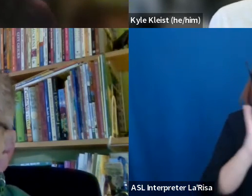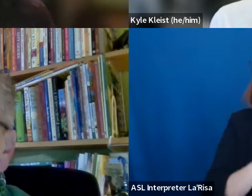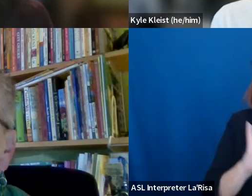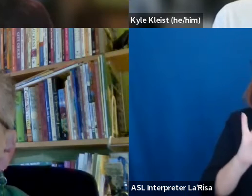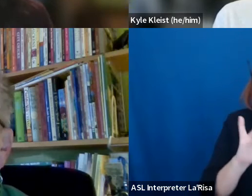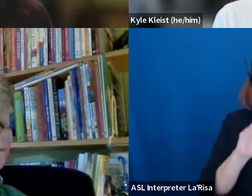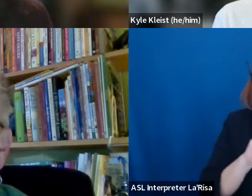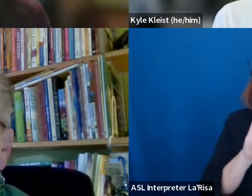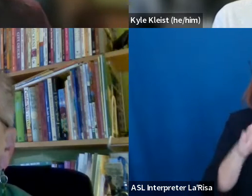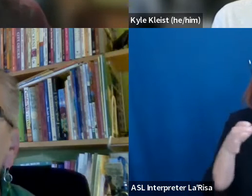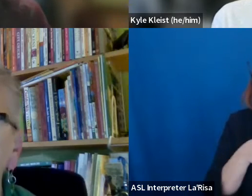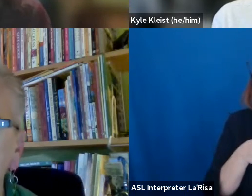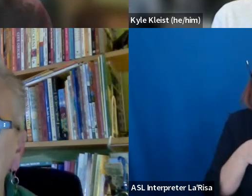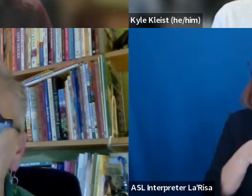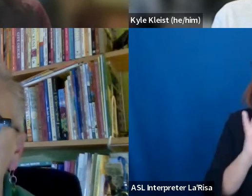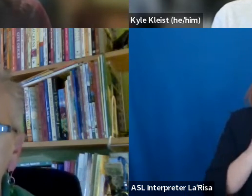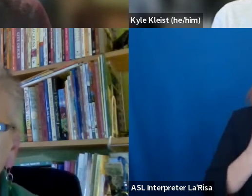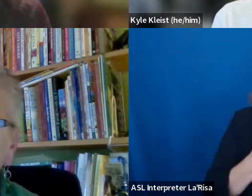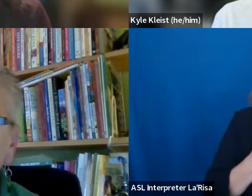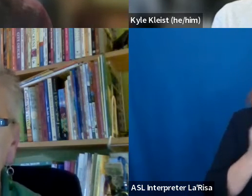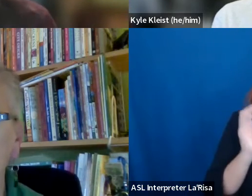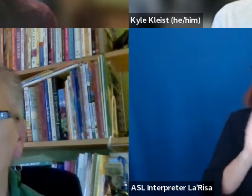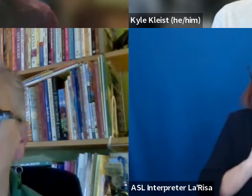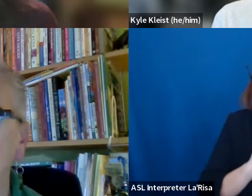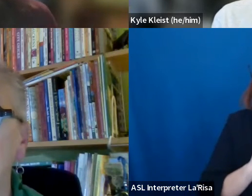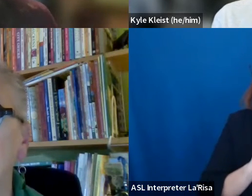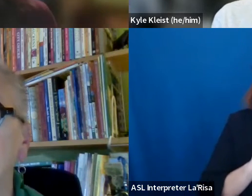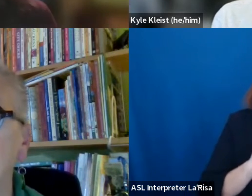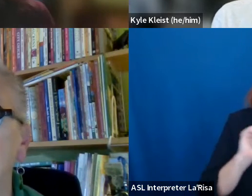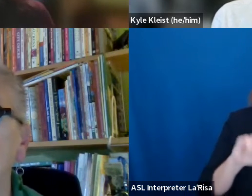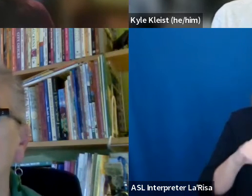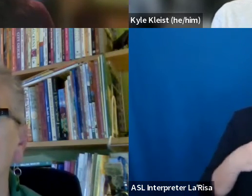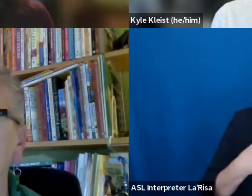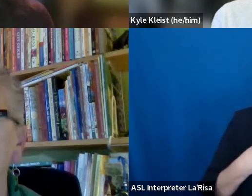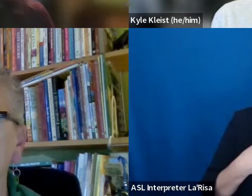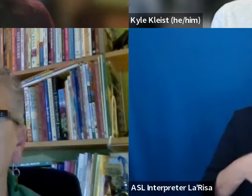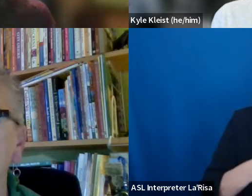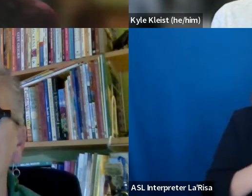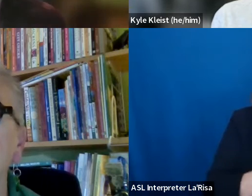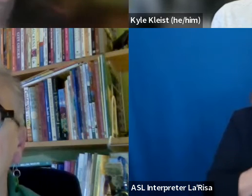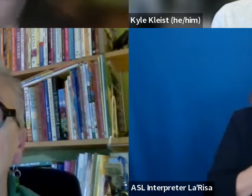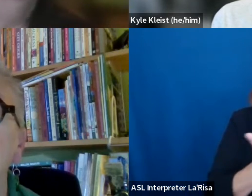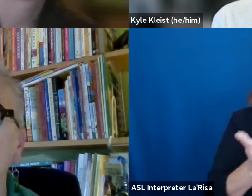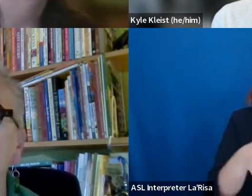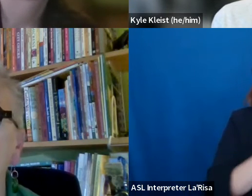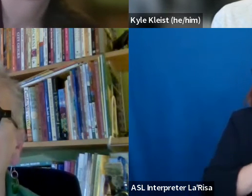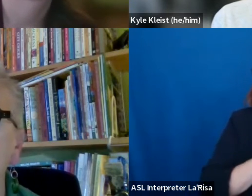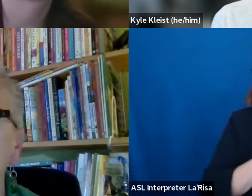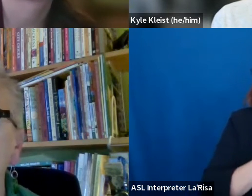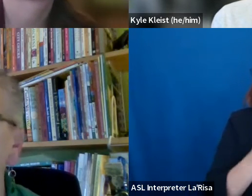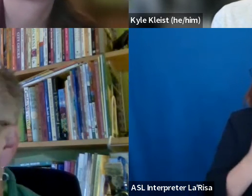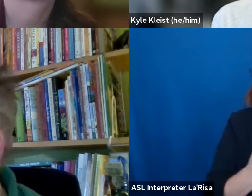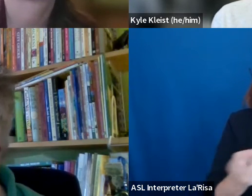church community, relatives, and friends who have acquaintances, and asking through local resources.